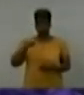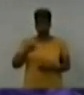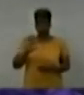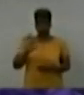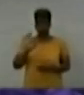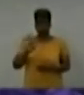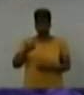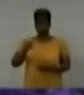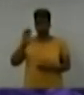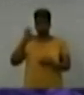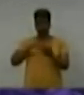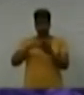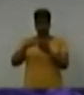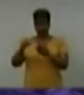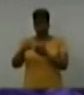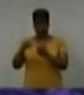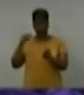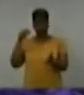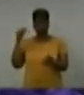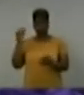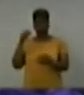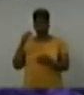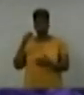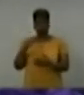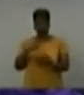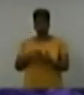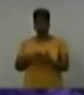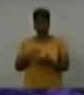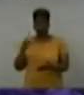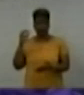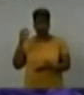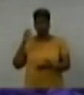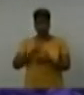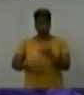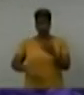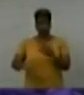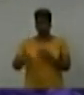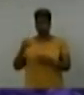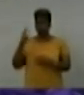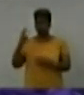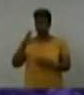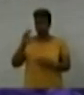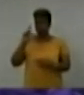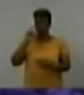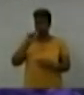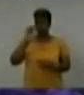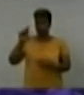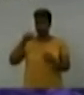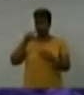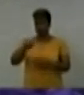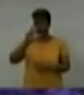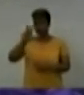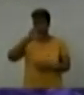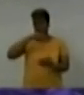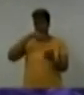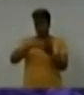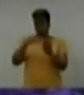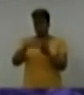$152.5 million. Capital expenditure, $225.3 million.